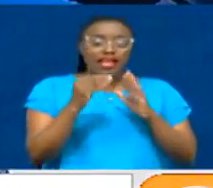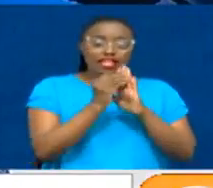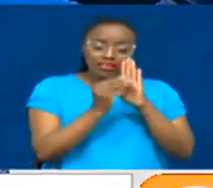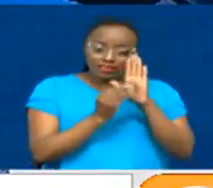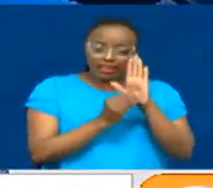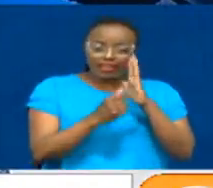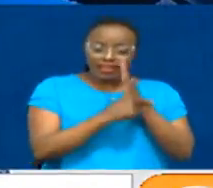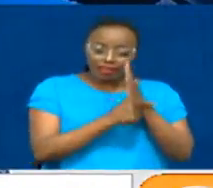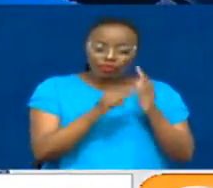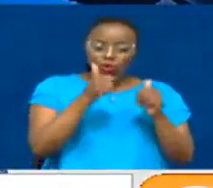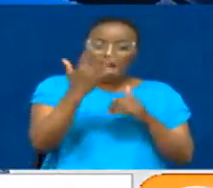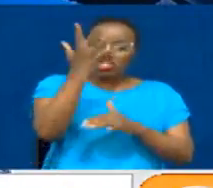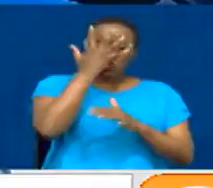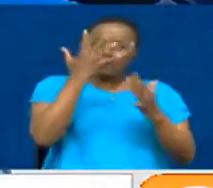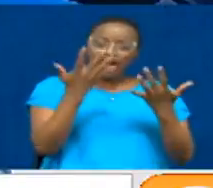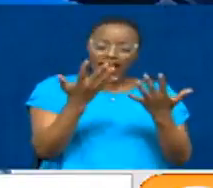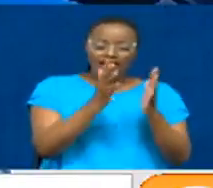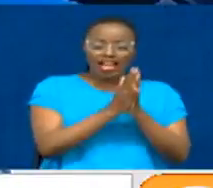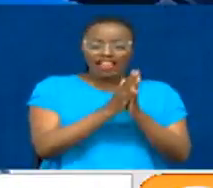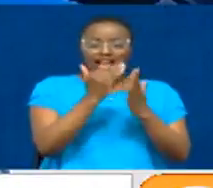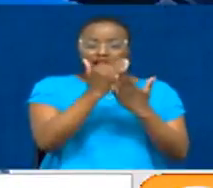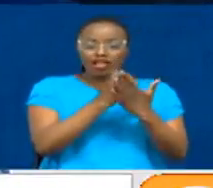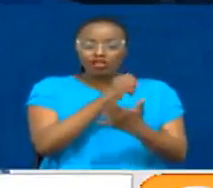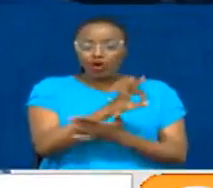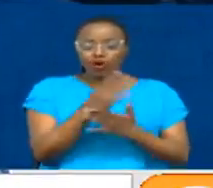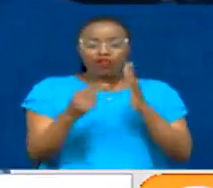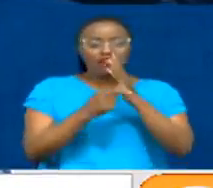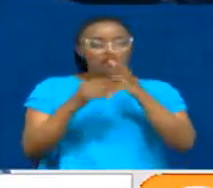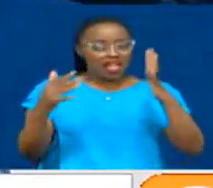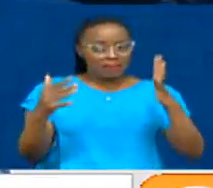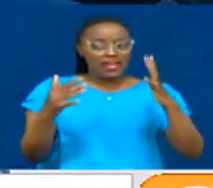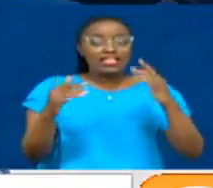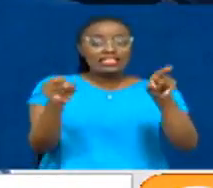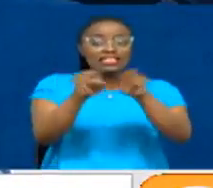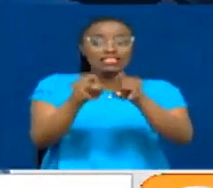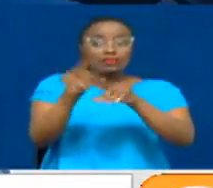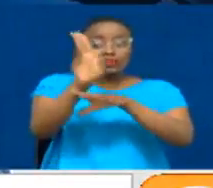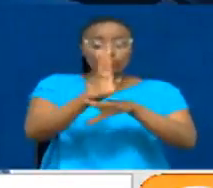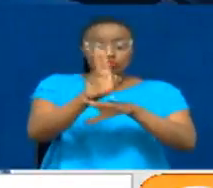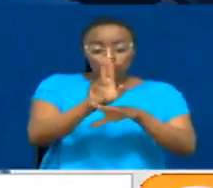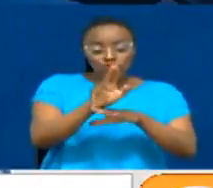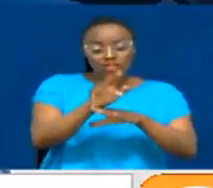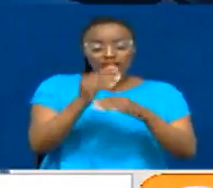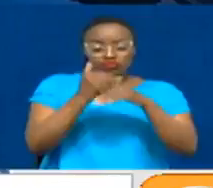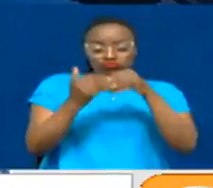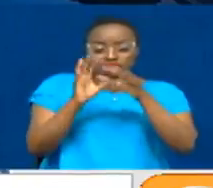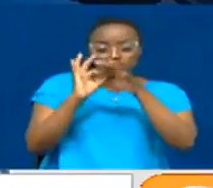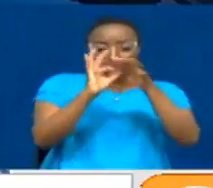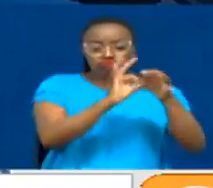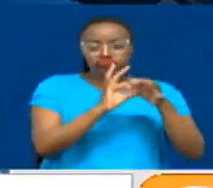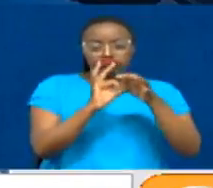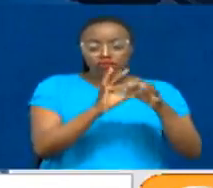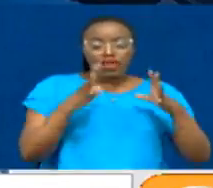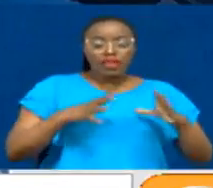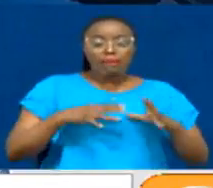shame was both a reward for those who really work behind the scenes and even publicly to build cohesion and peace, but also deterrence, so that